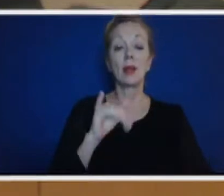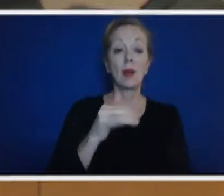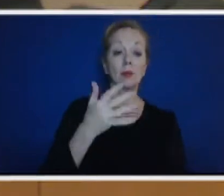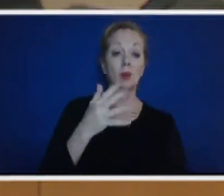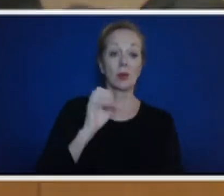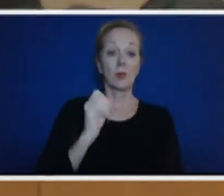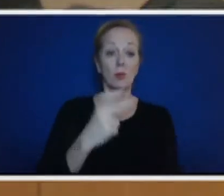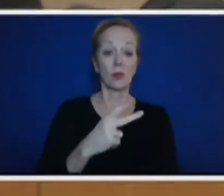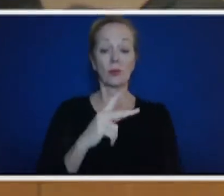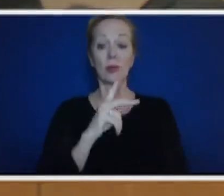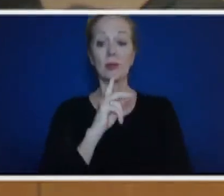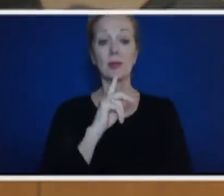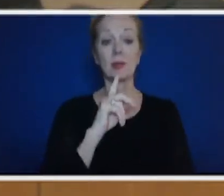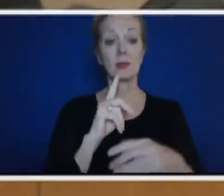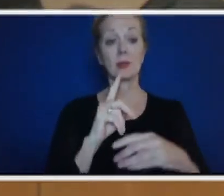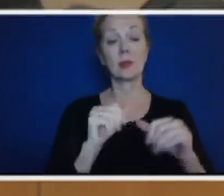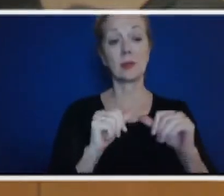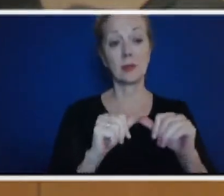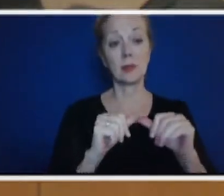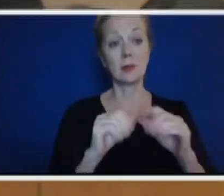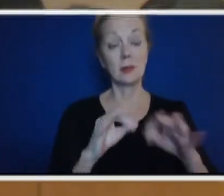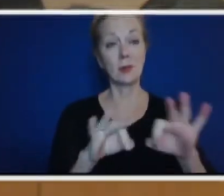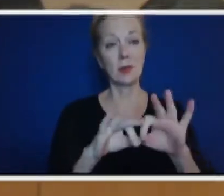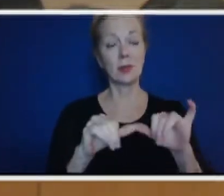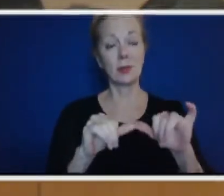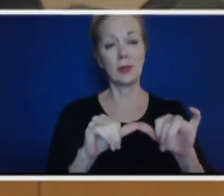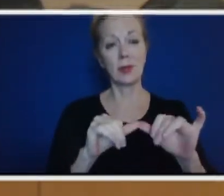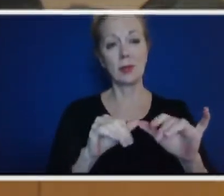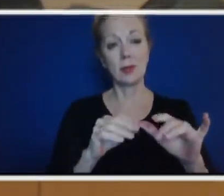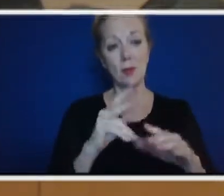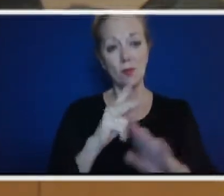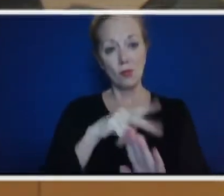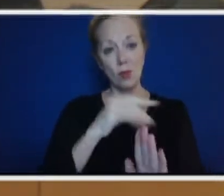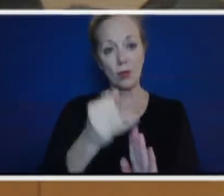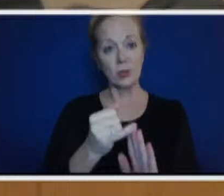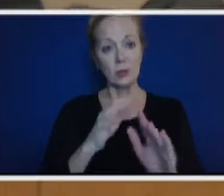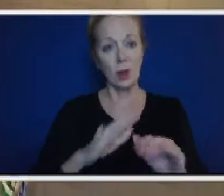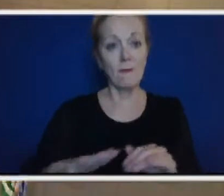approved is just still a matter of an inconsistent aspect of the project overall.